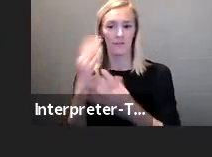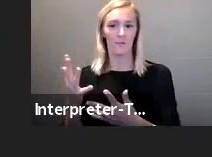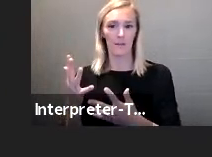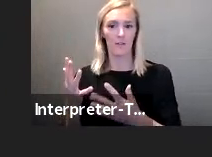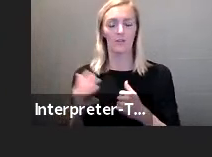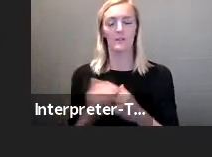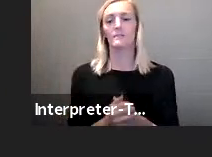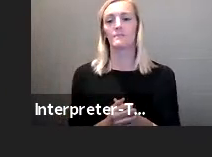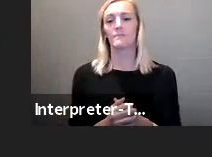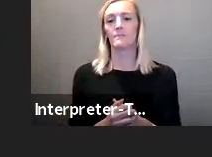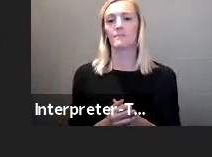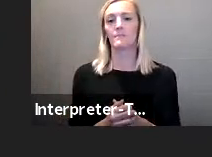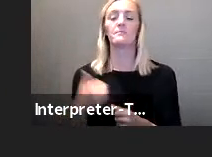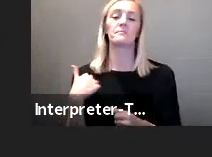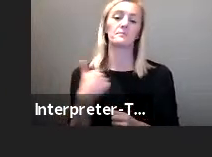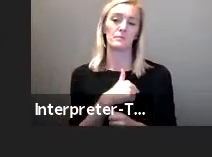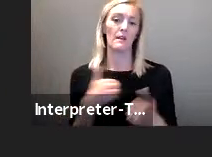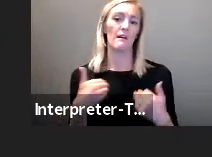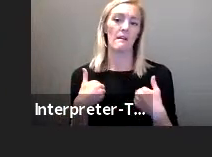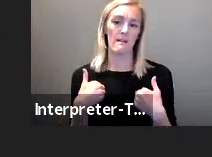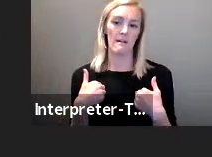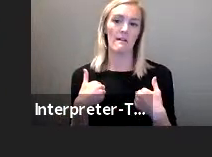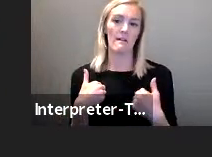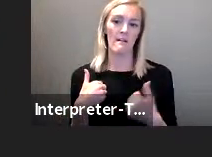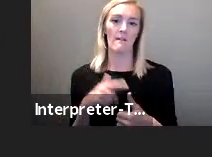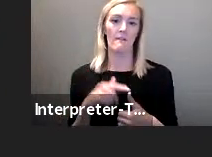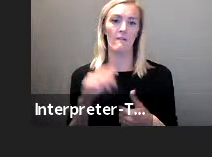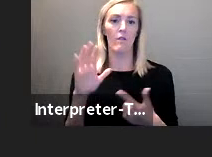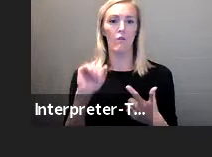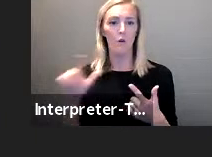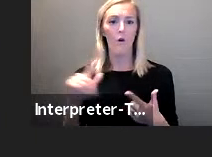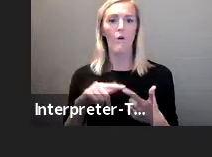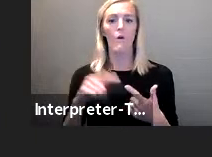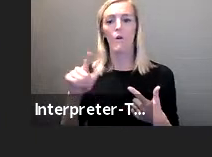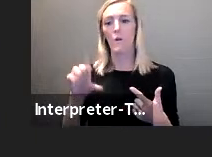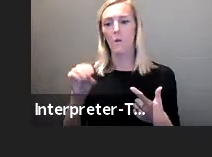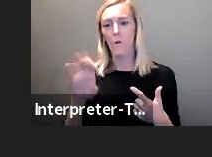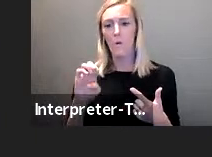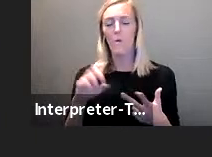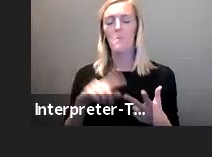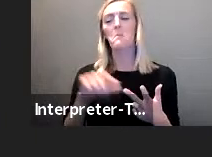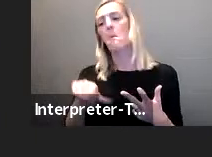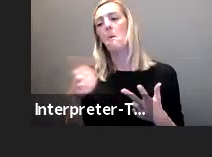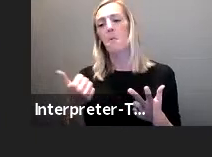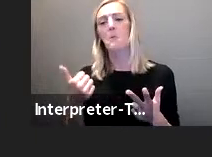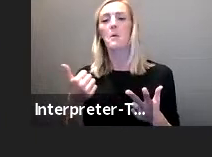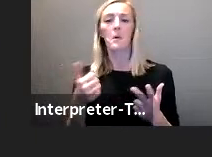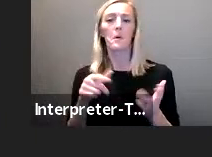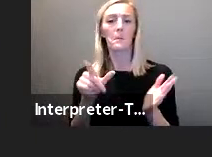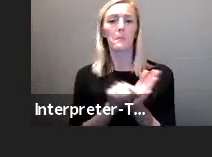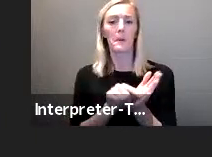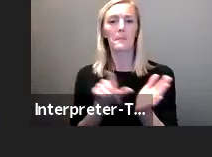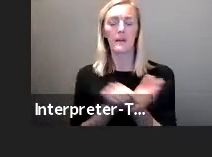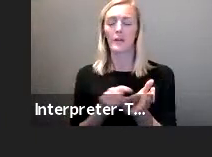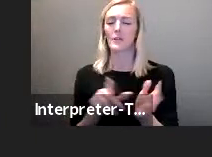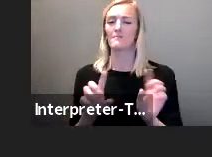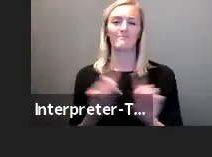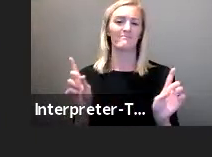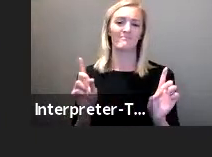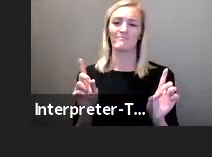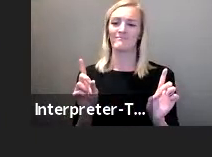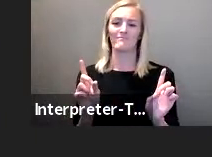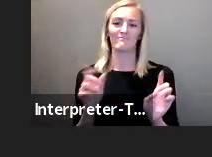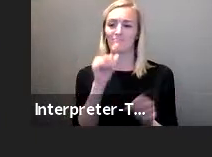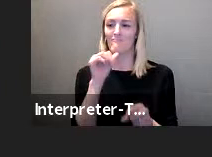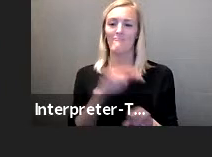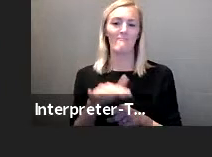Certainly we have the Call and the Globe and, a couple of other publications, but they don't get the press. And I